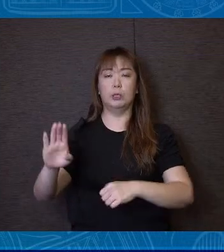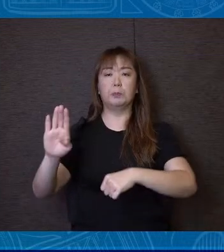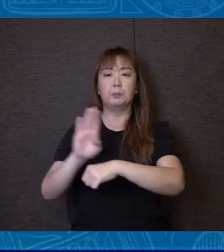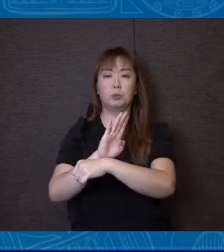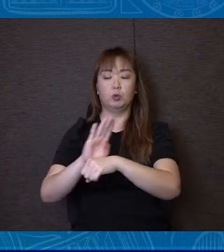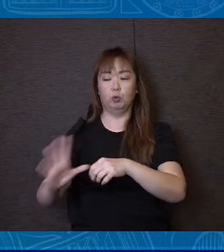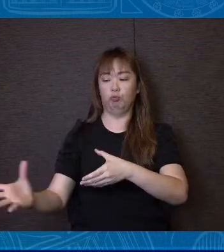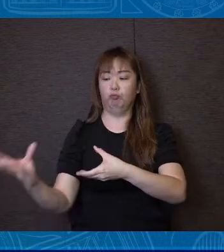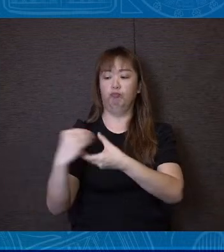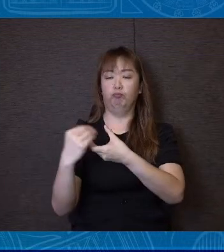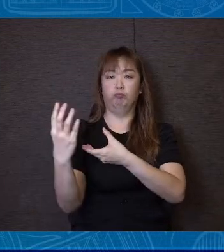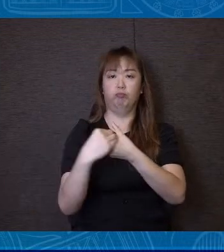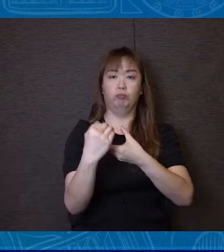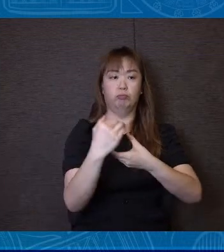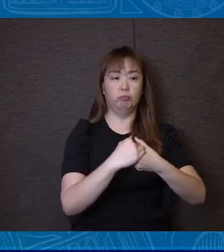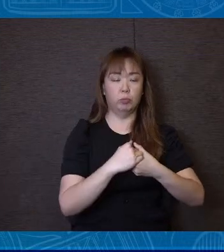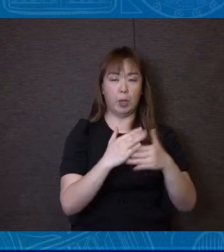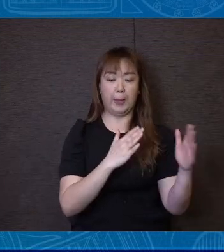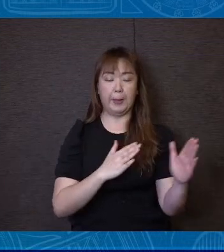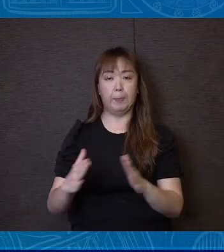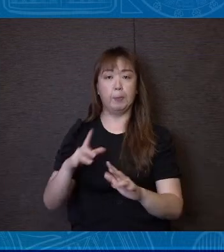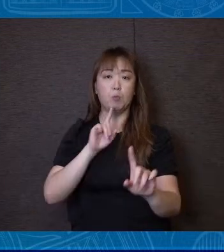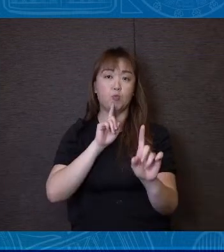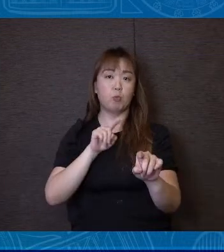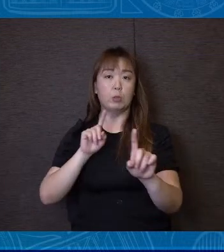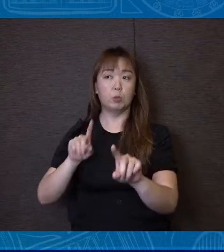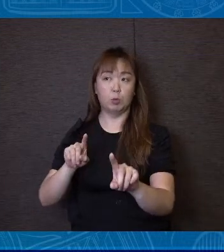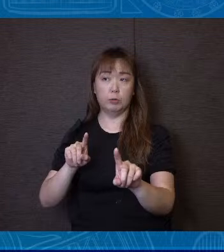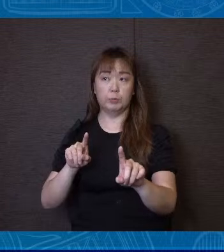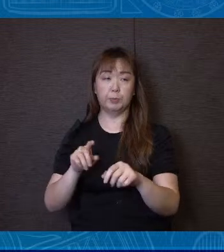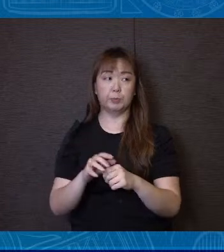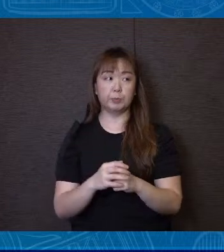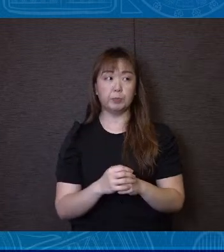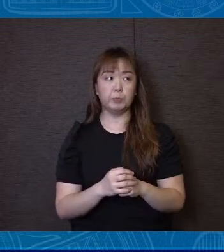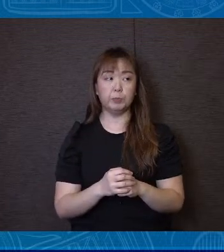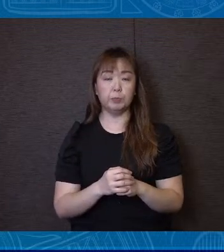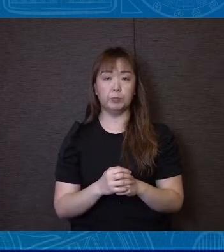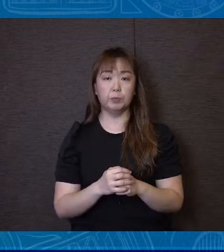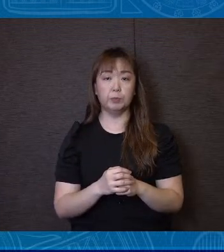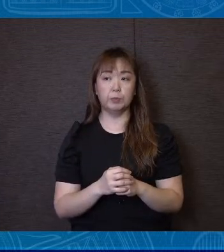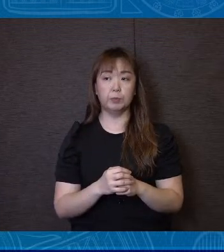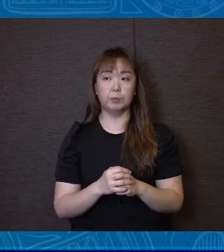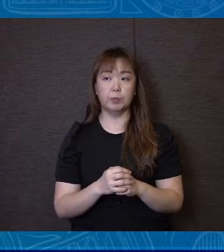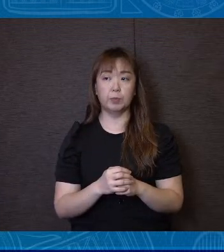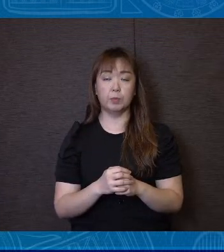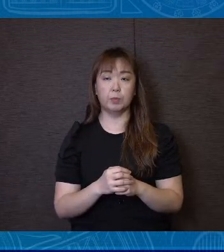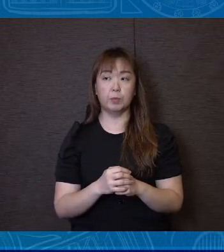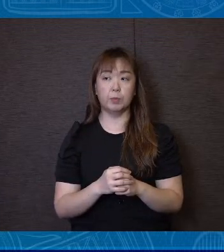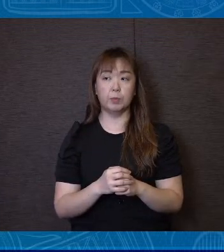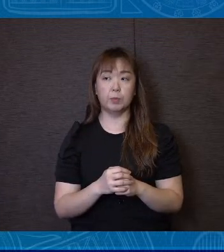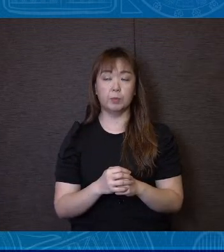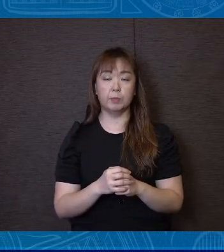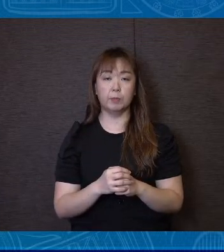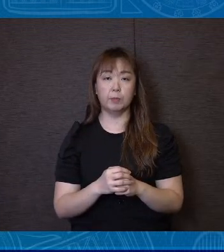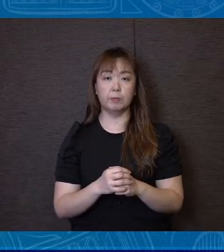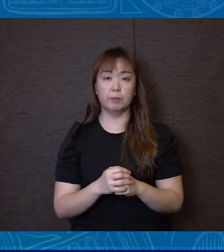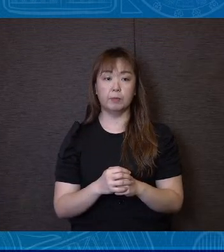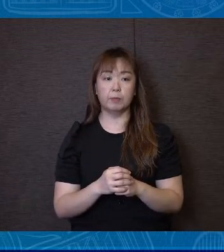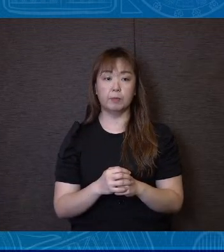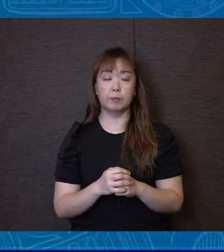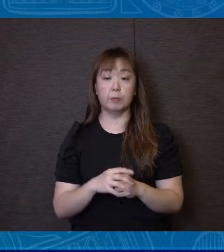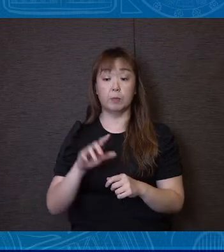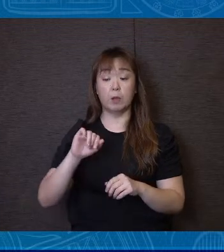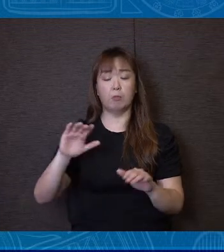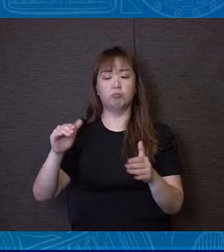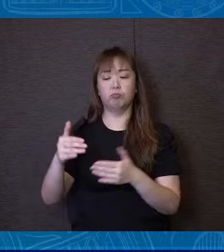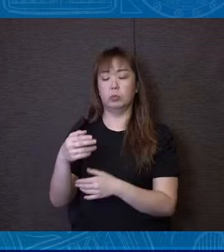industry to prepare for, respond to, and recover from the sudden onset of emergencies. So this the introduction